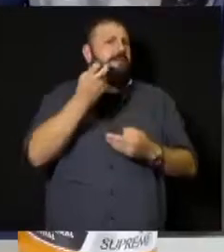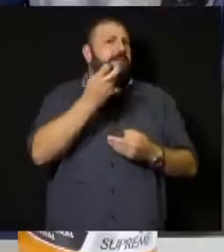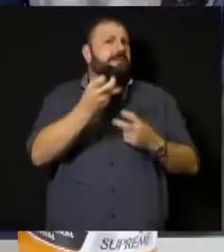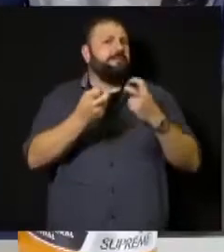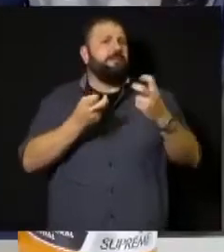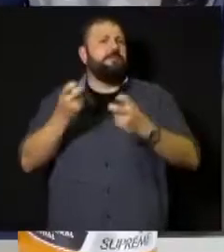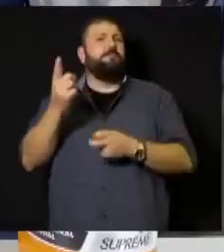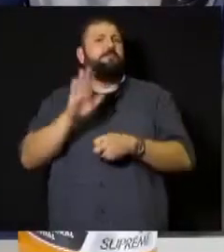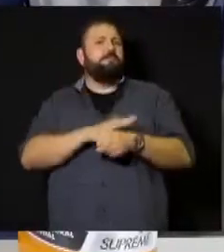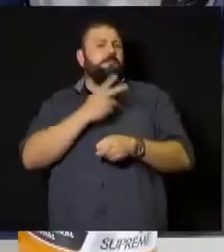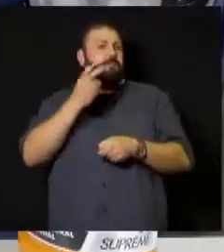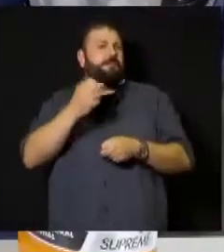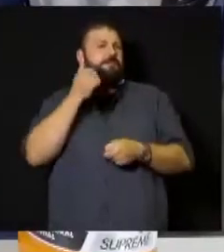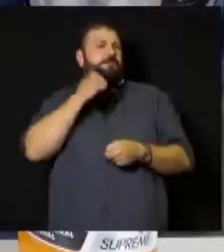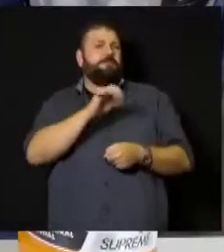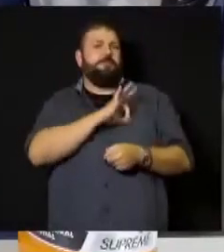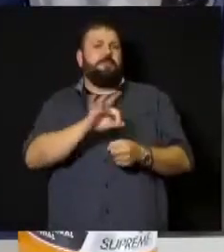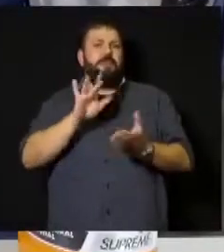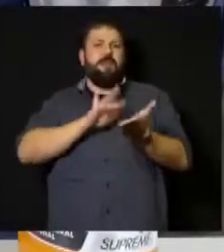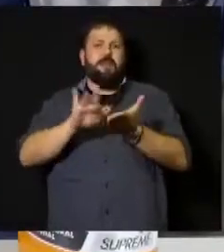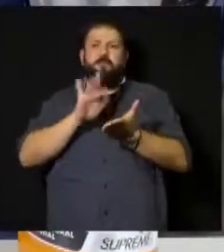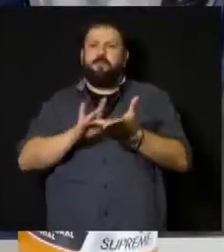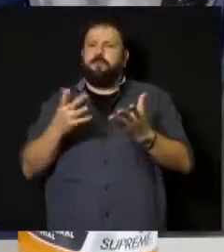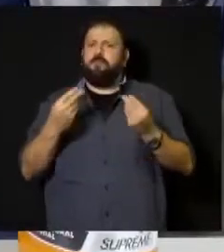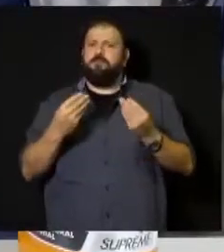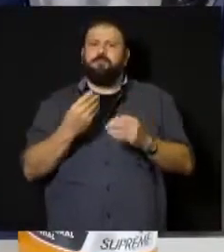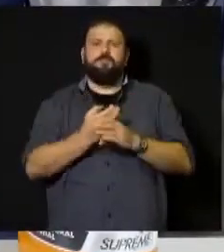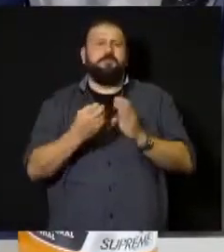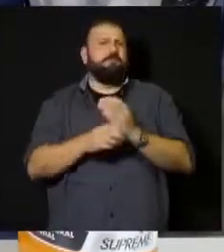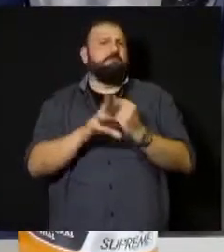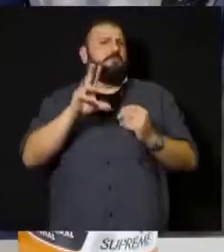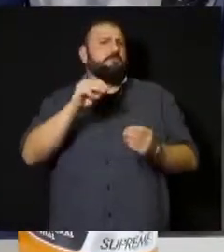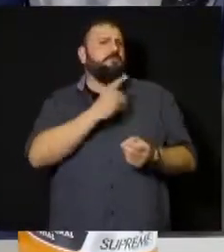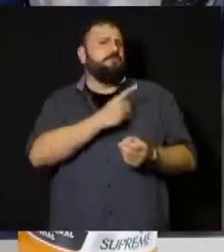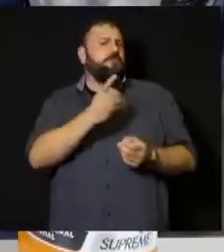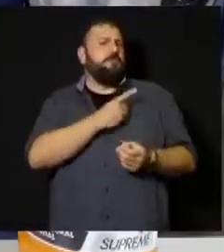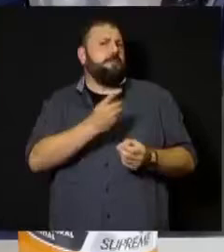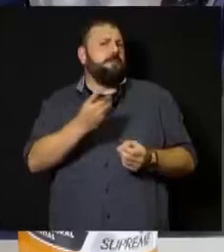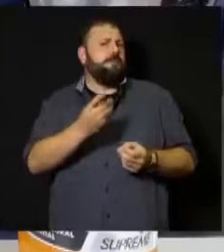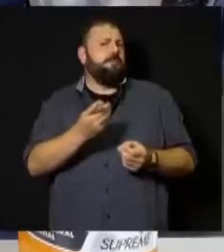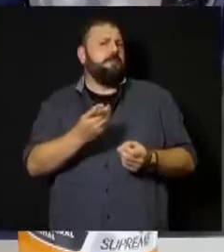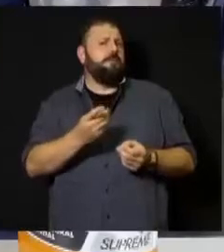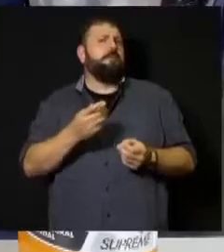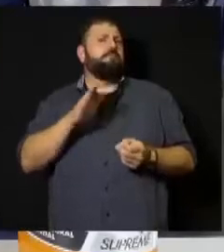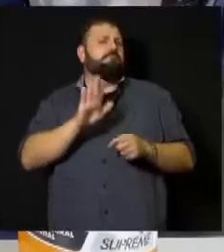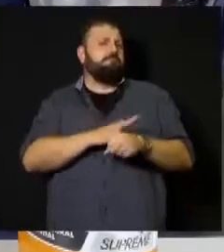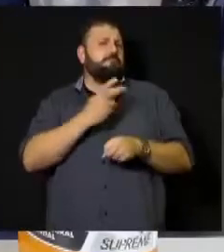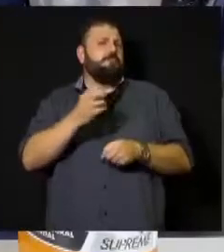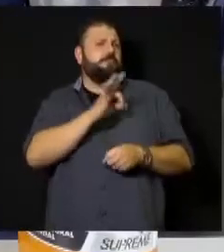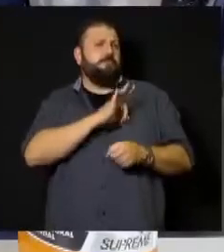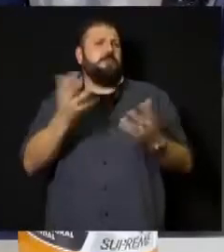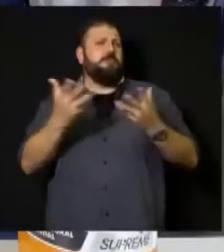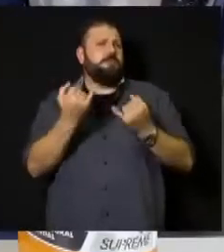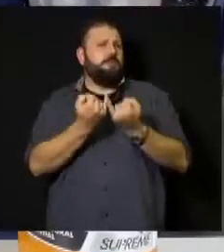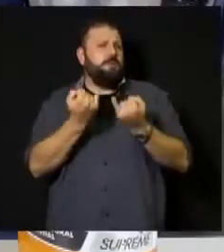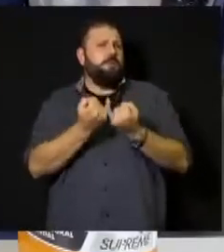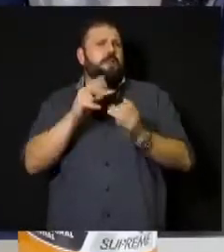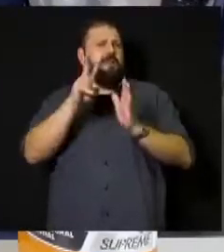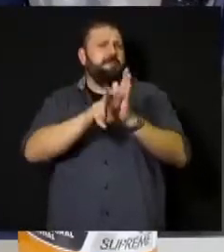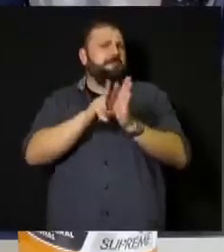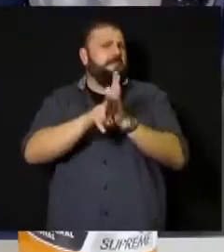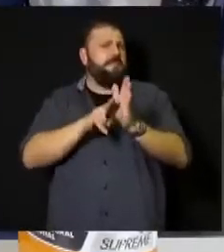through phone calls, we provide support, very much, a lot of support, because sometimes video calls,